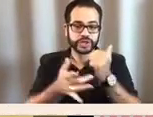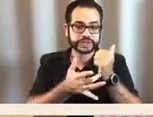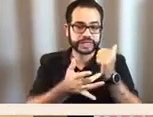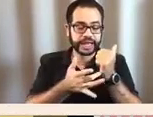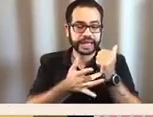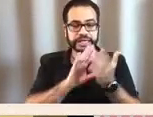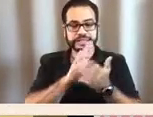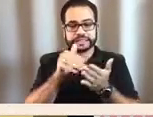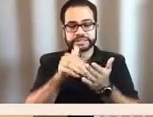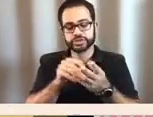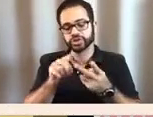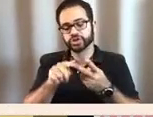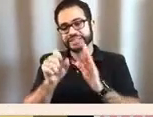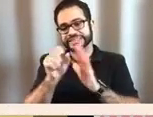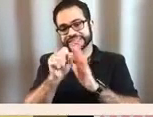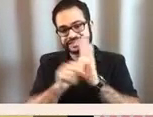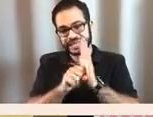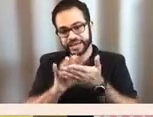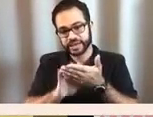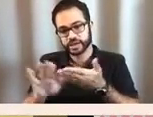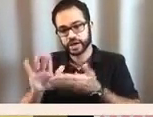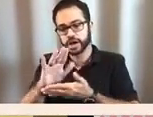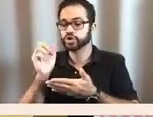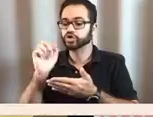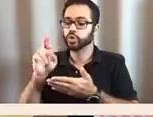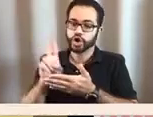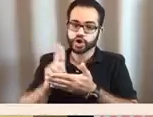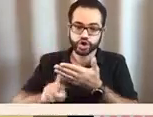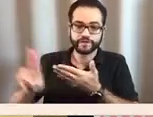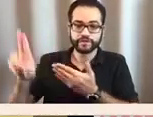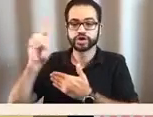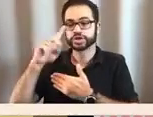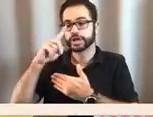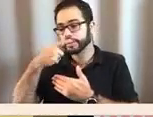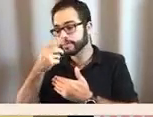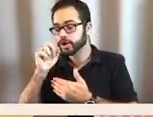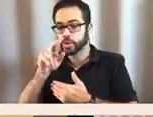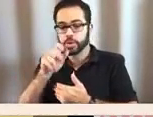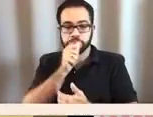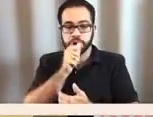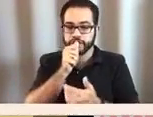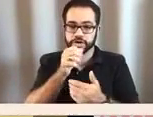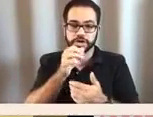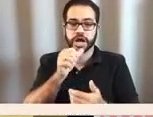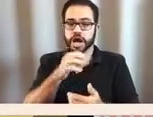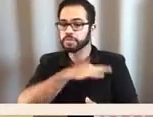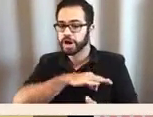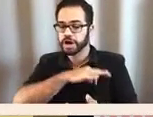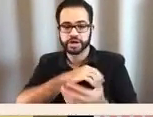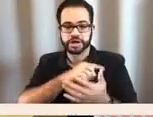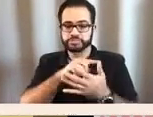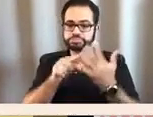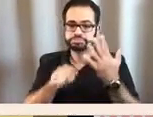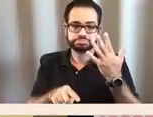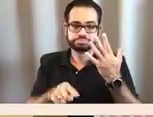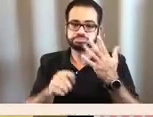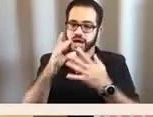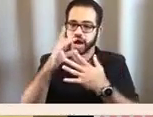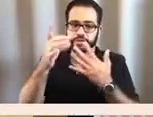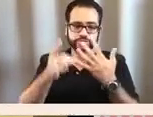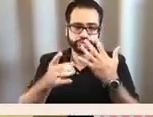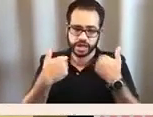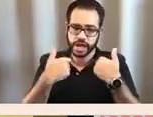whether it's a state college or a university, public or private, nonprofit. There are options for